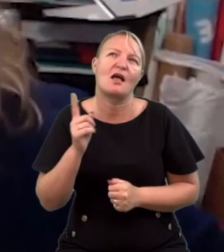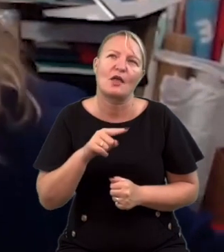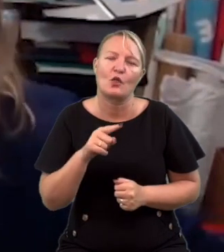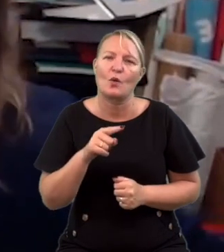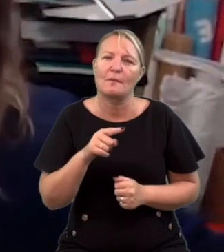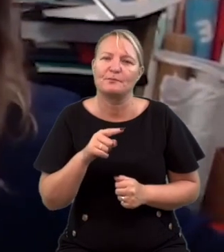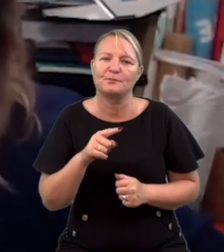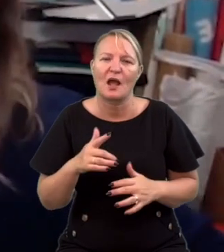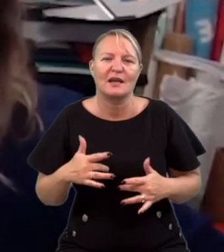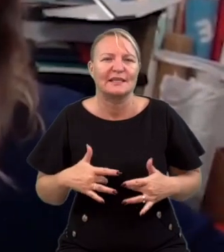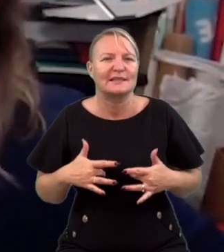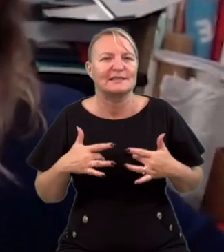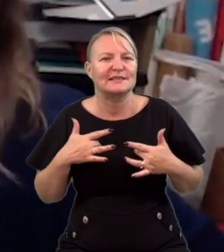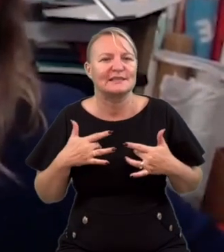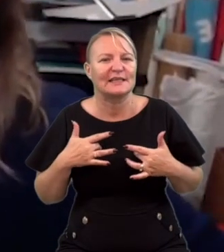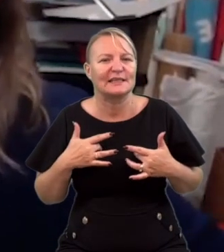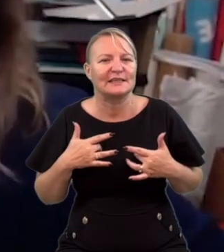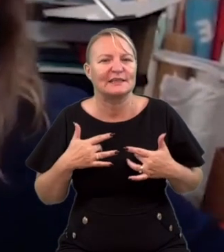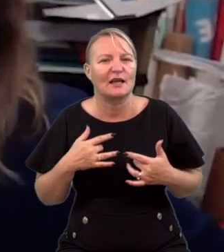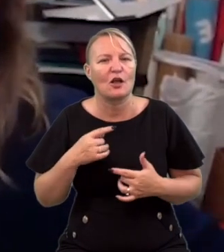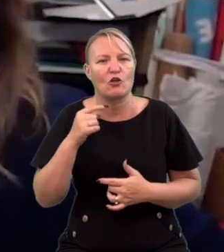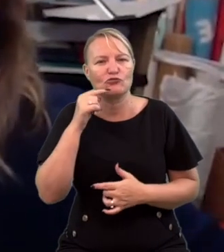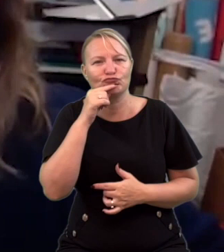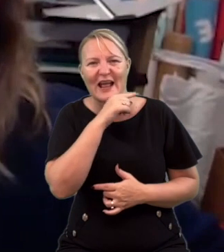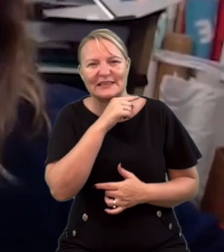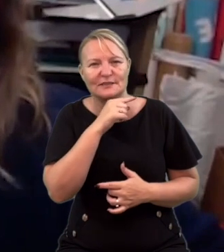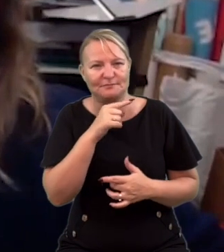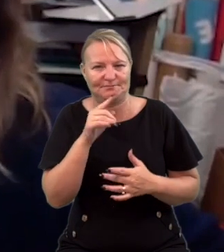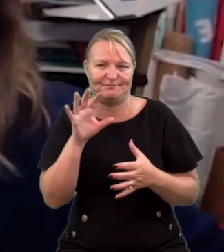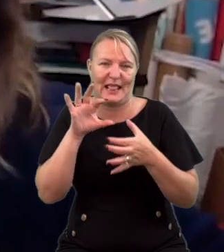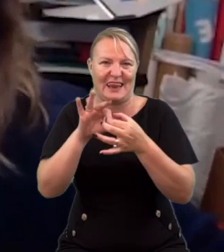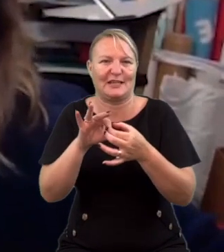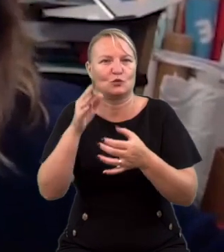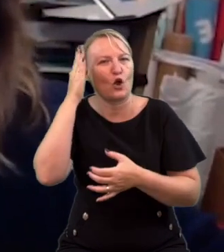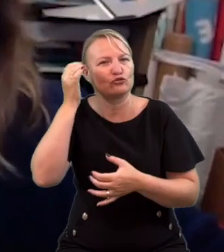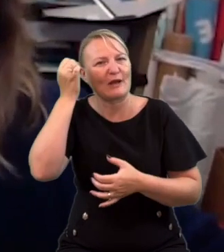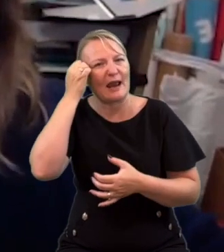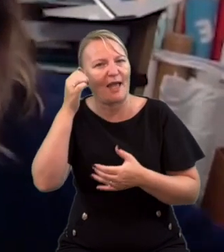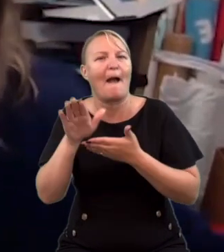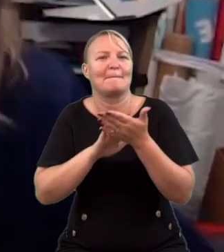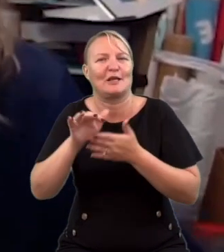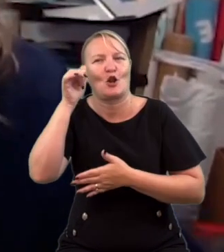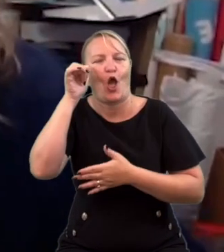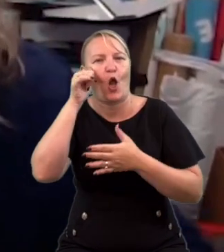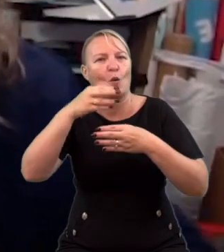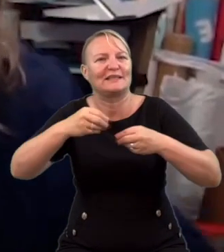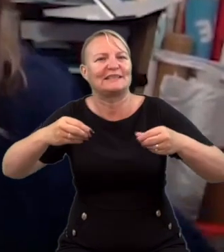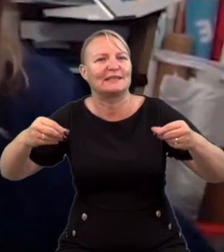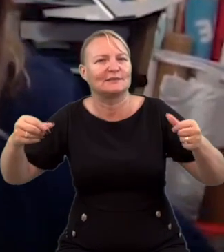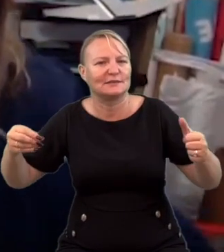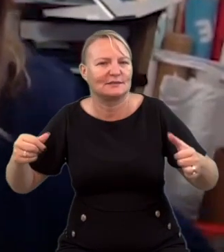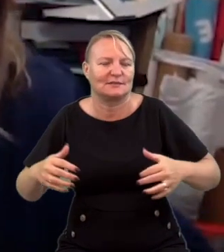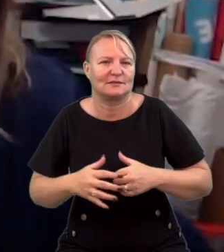And the other thing was the sense of the red earth in Australia and this kind of desert. And so